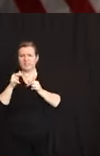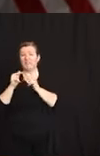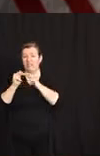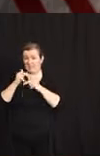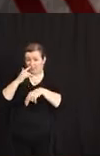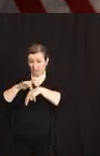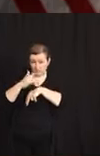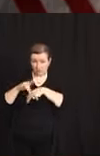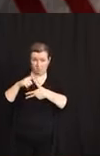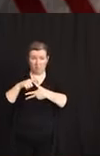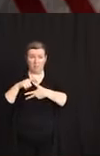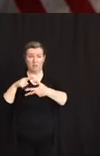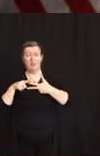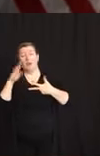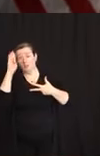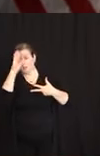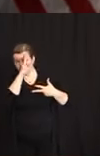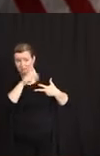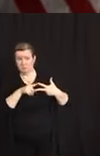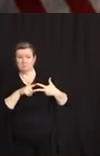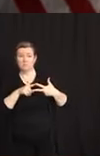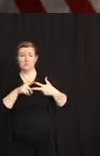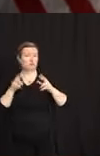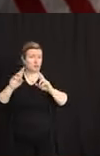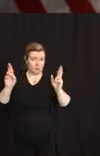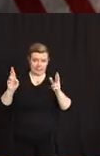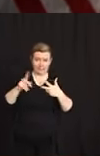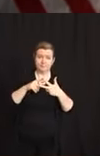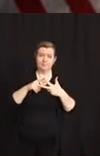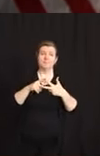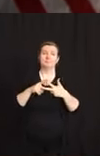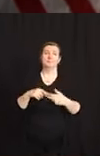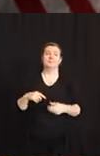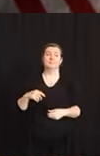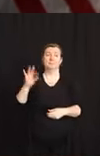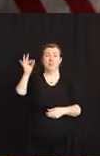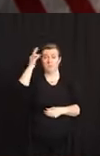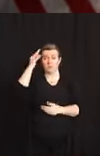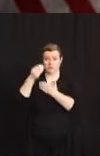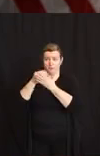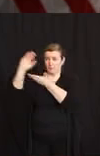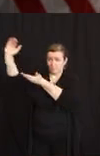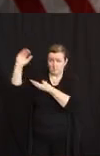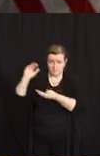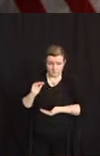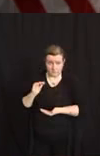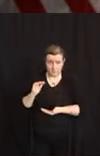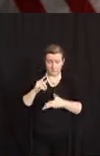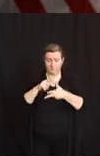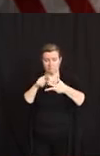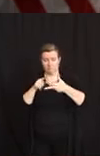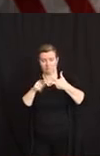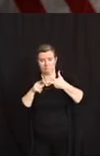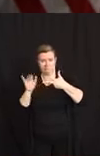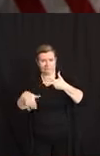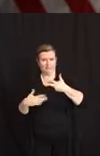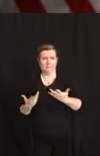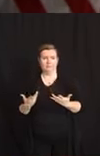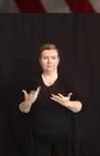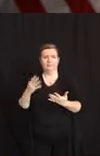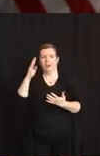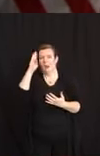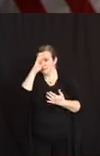them ready to go is a priority. As it relates to the shore and the season, I was asked